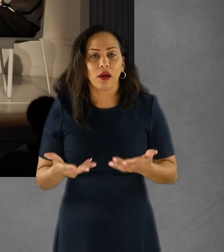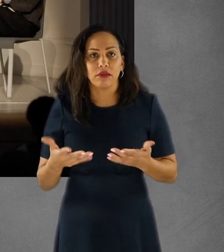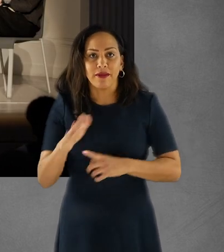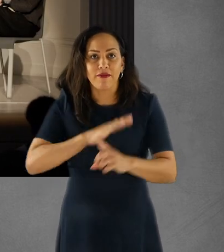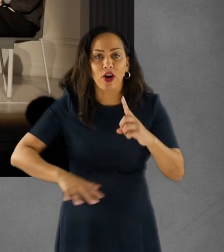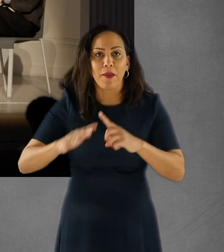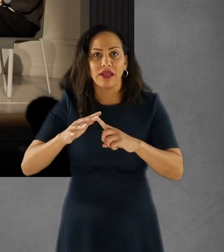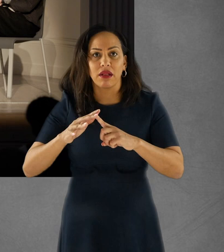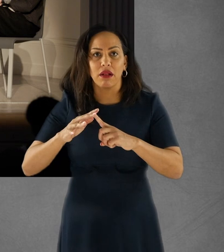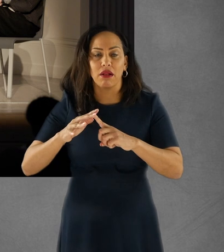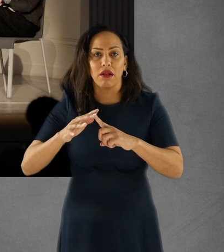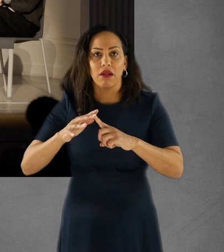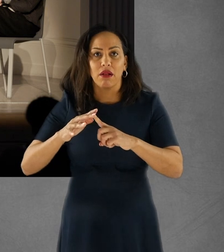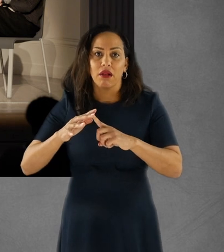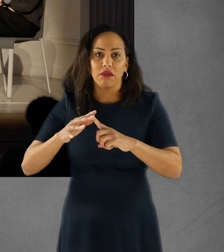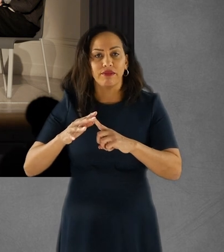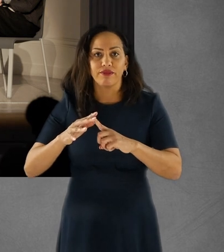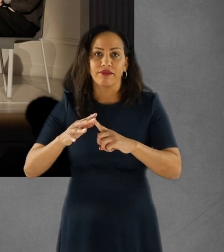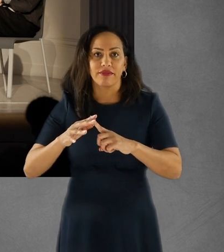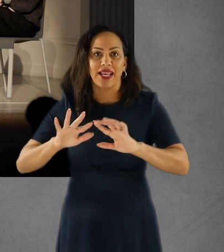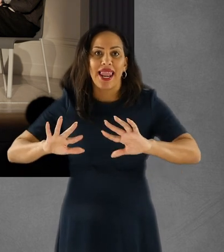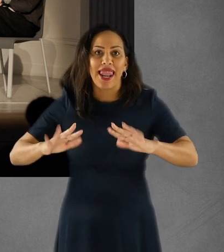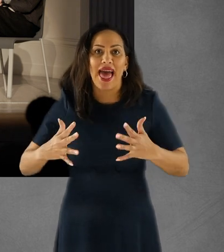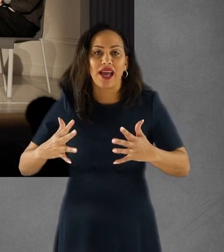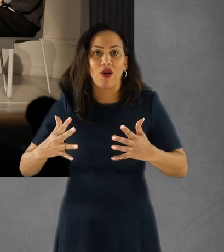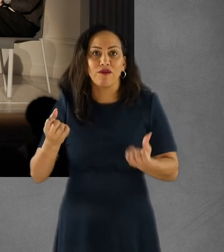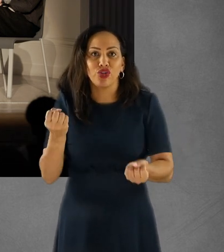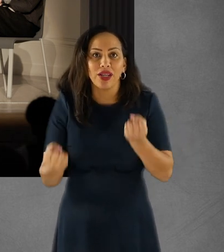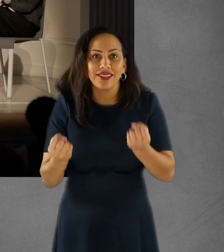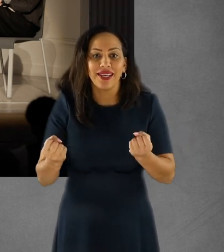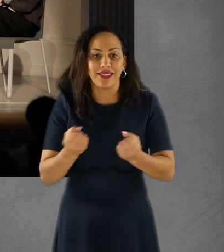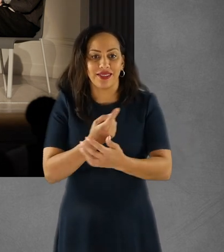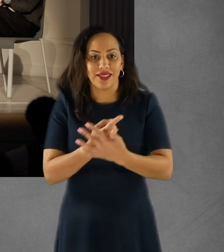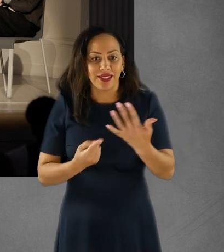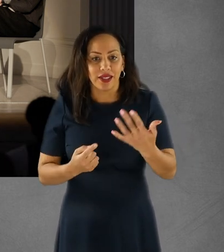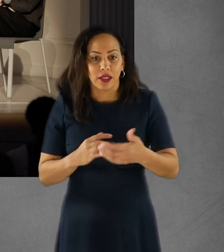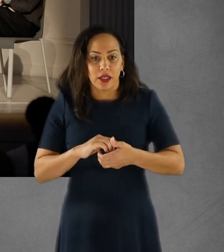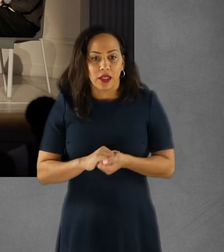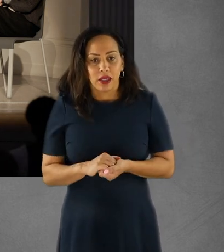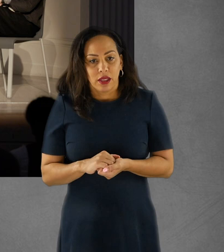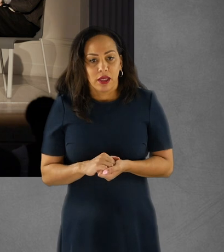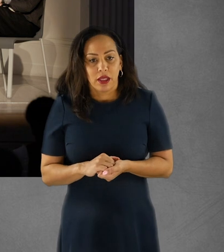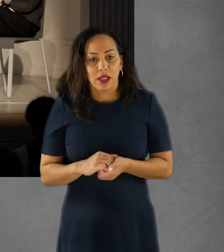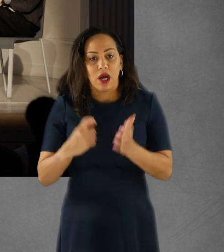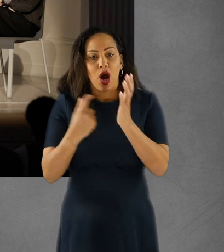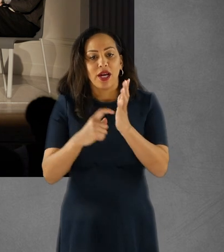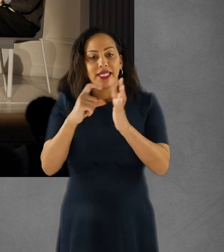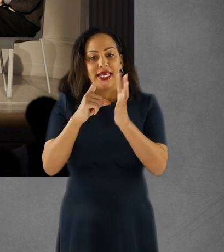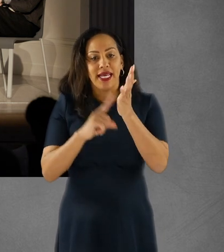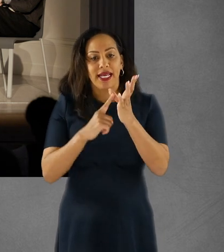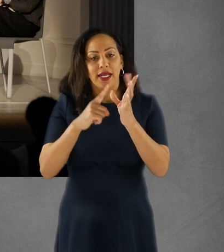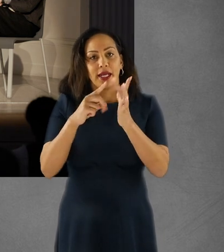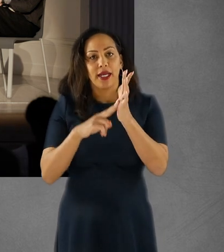that particular quote, the stars are in your brain, I believe is R. Day Lang quoting